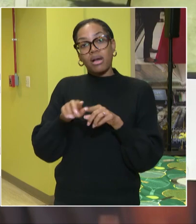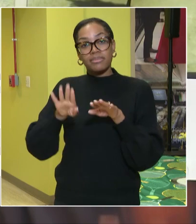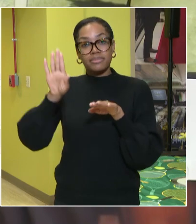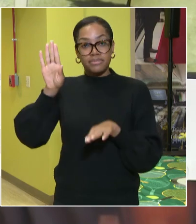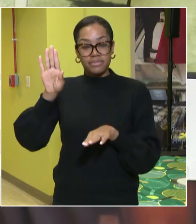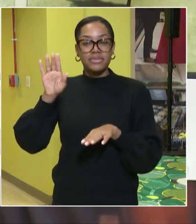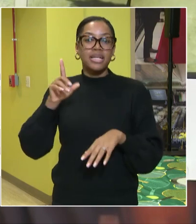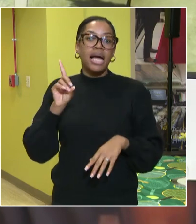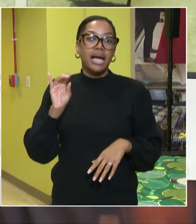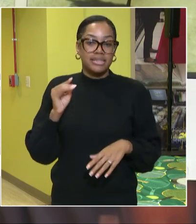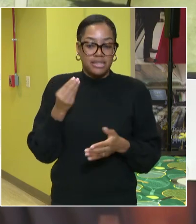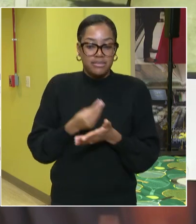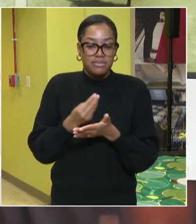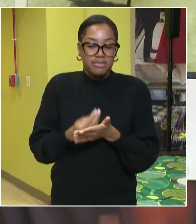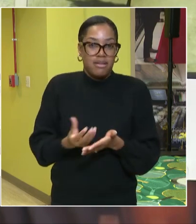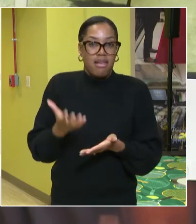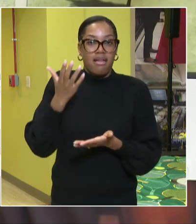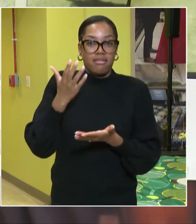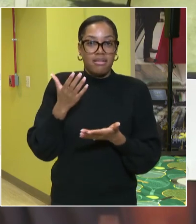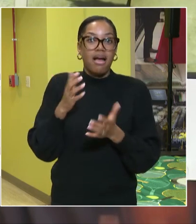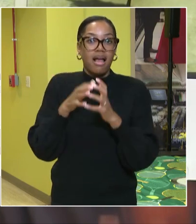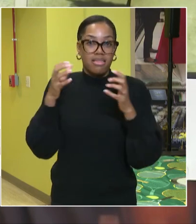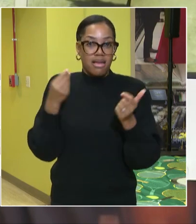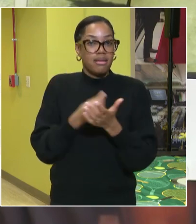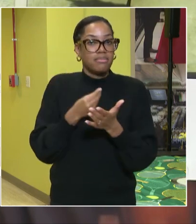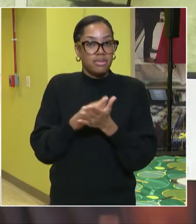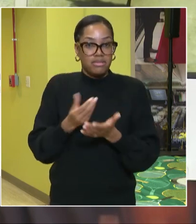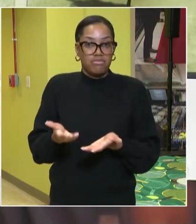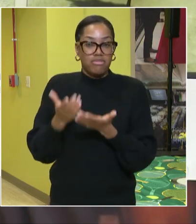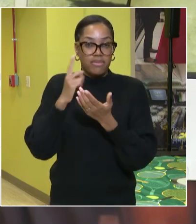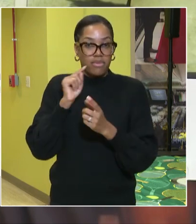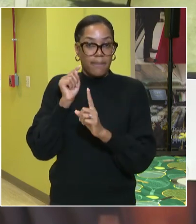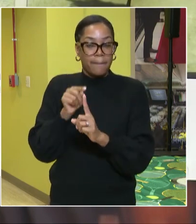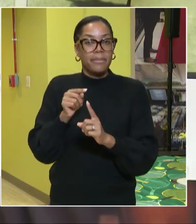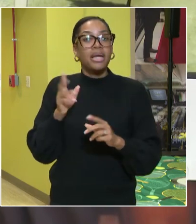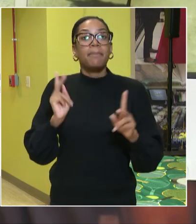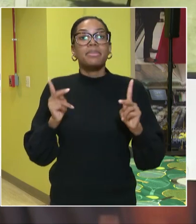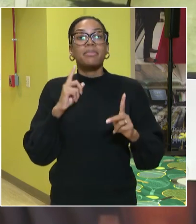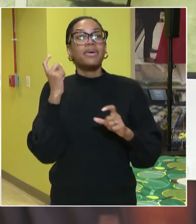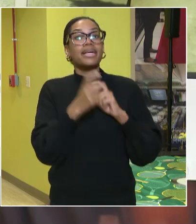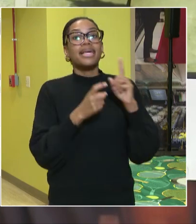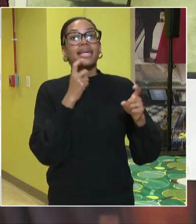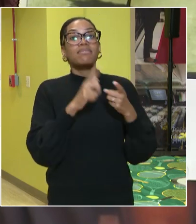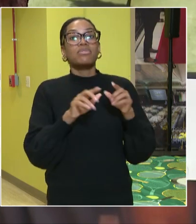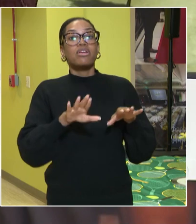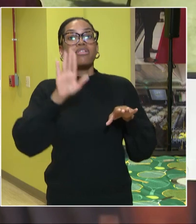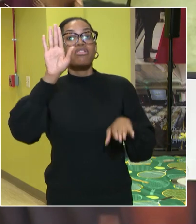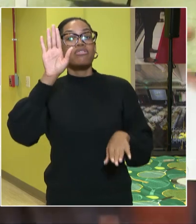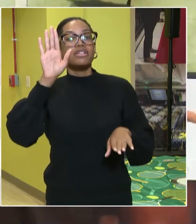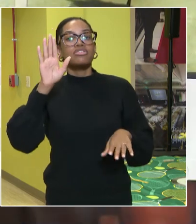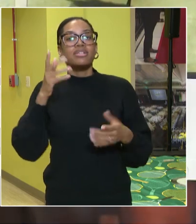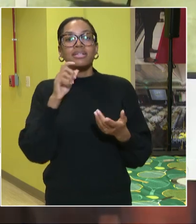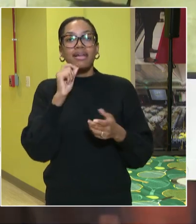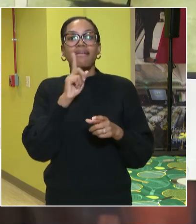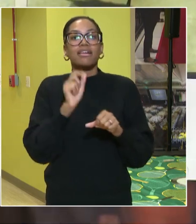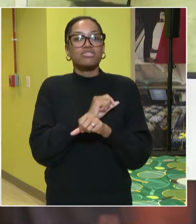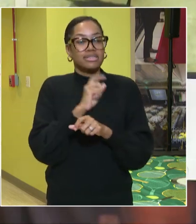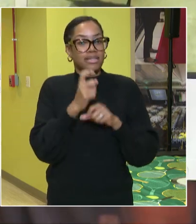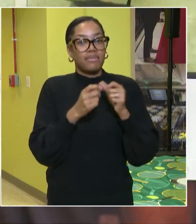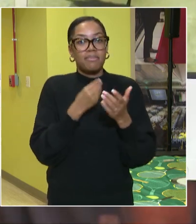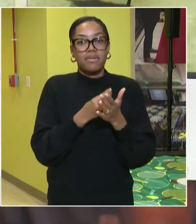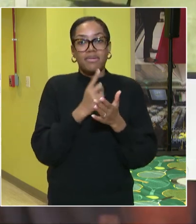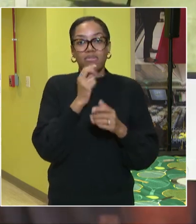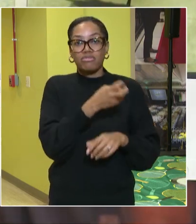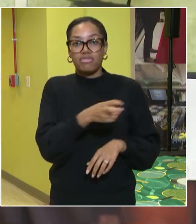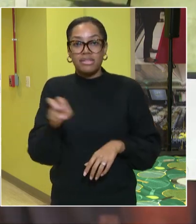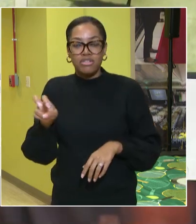a lot of money. Really a lot of money. People were giving more money to the inaugural than they were giving to the transition. And